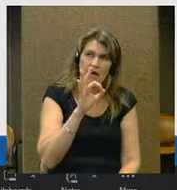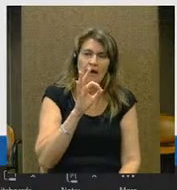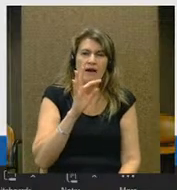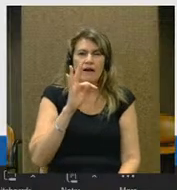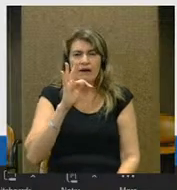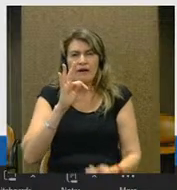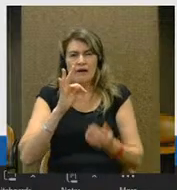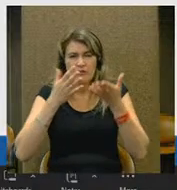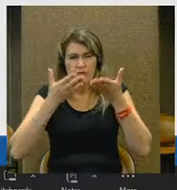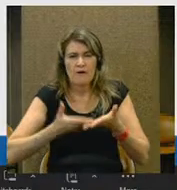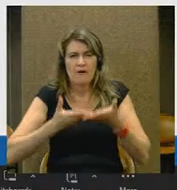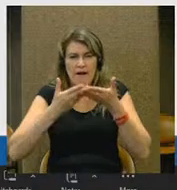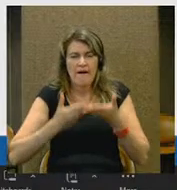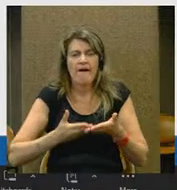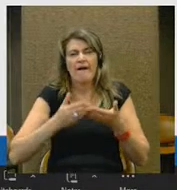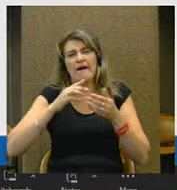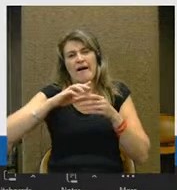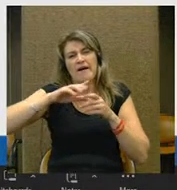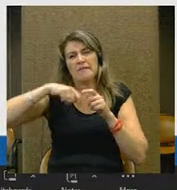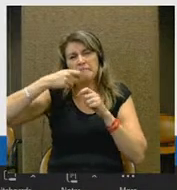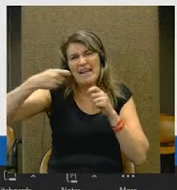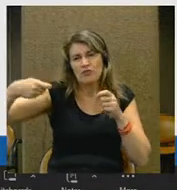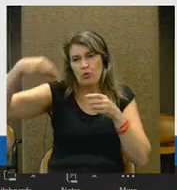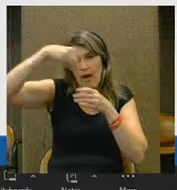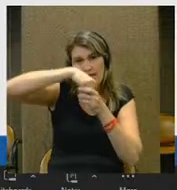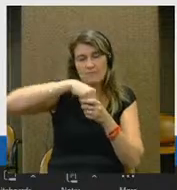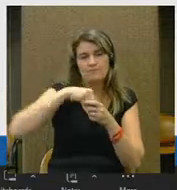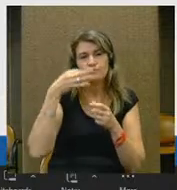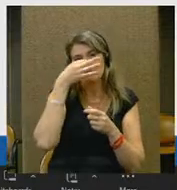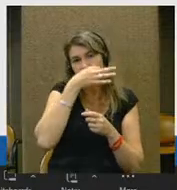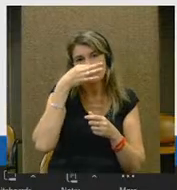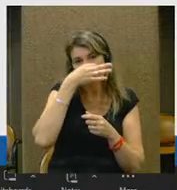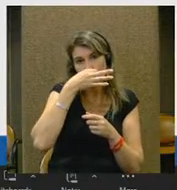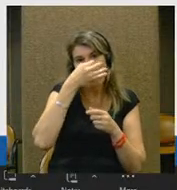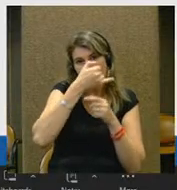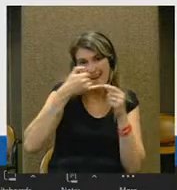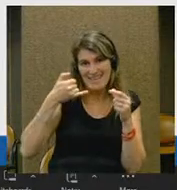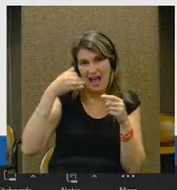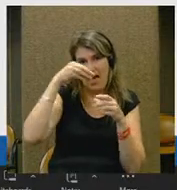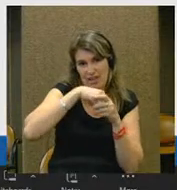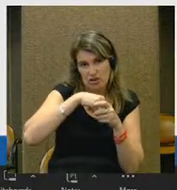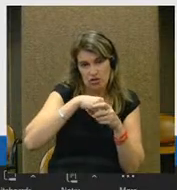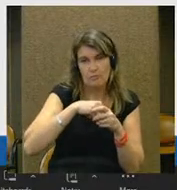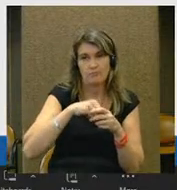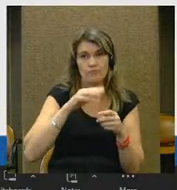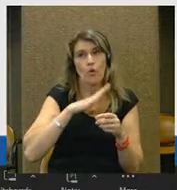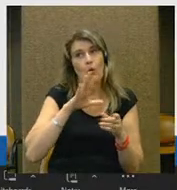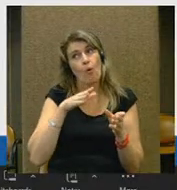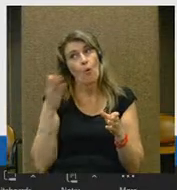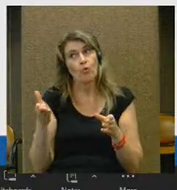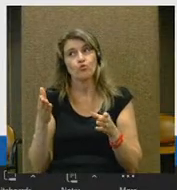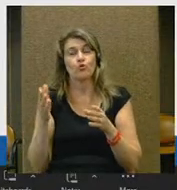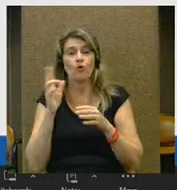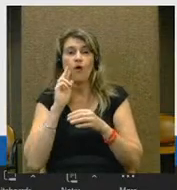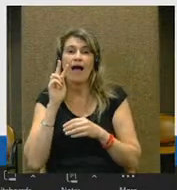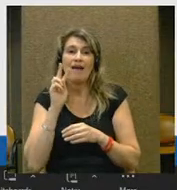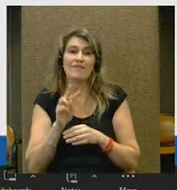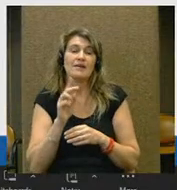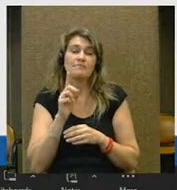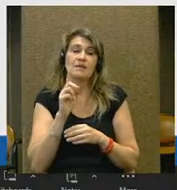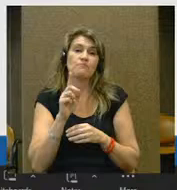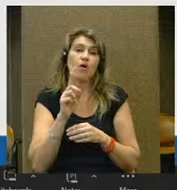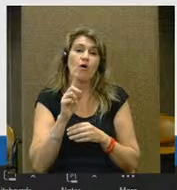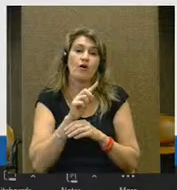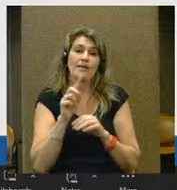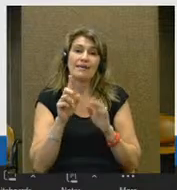cocaine consumed in the United States. We recently did a similar exercise for illegal fentanyl, and it was probably in the